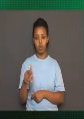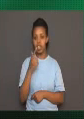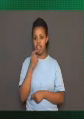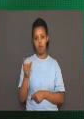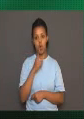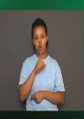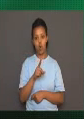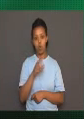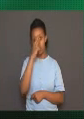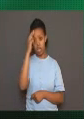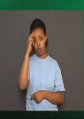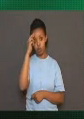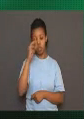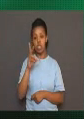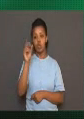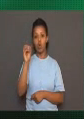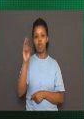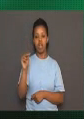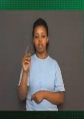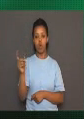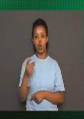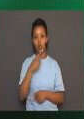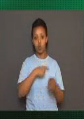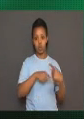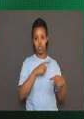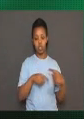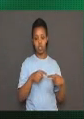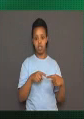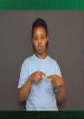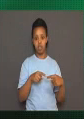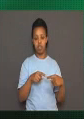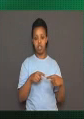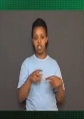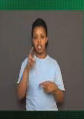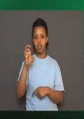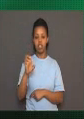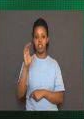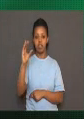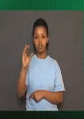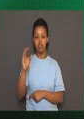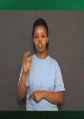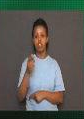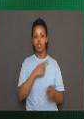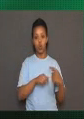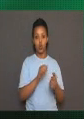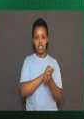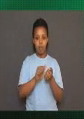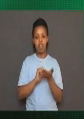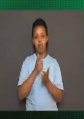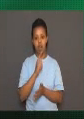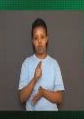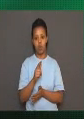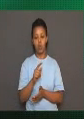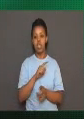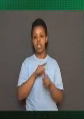learned that dominant genes override recessive genes. But you